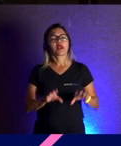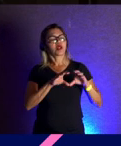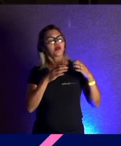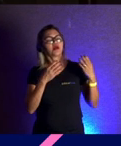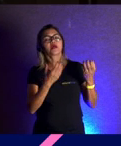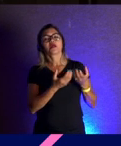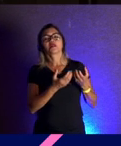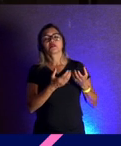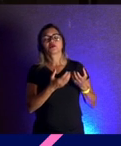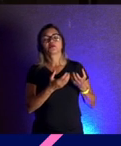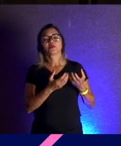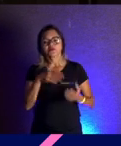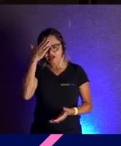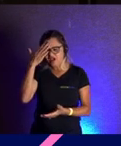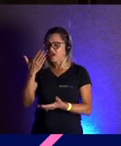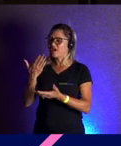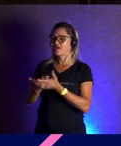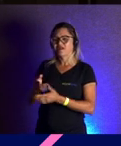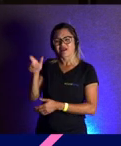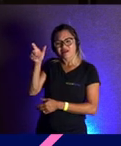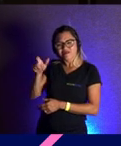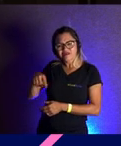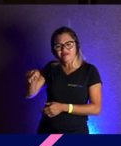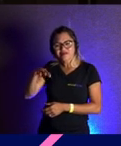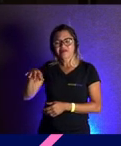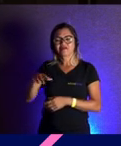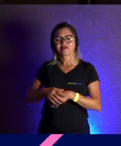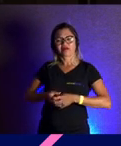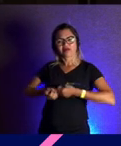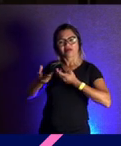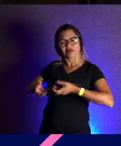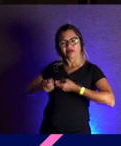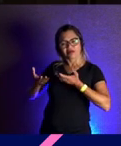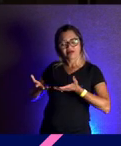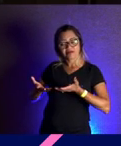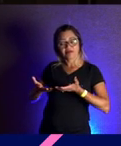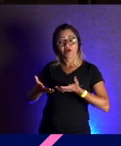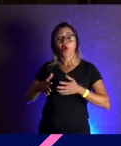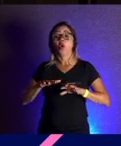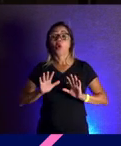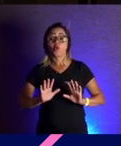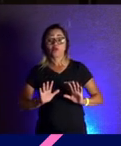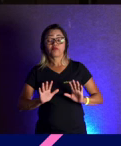them? Did the community tell them their story, or did they just watch?